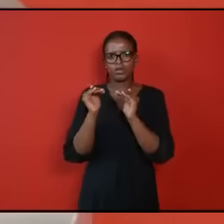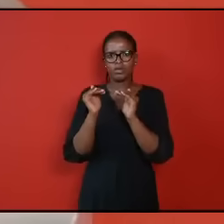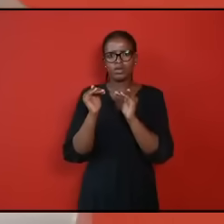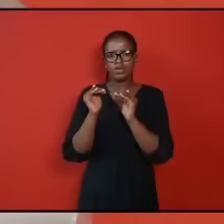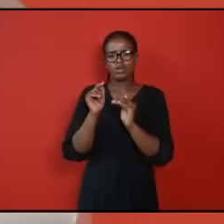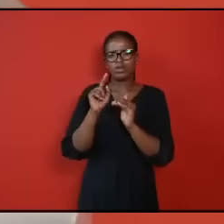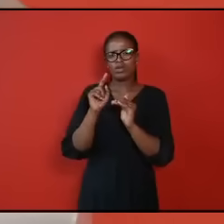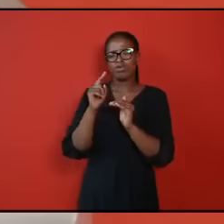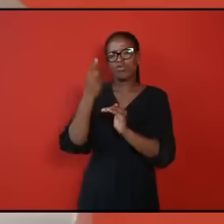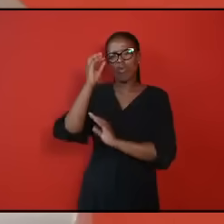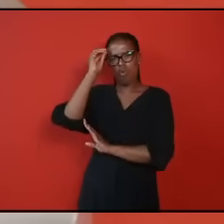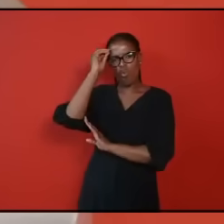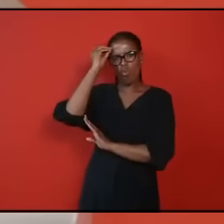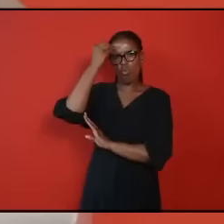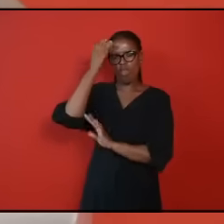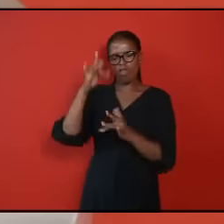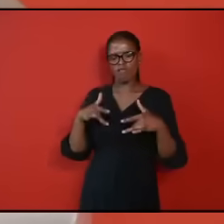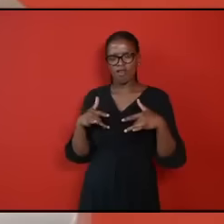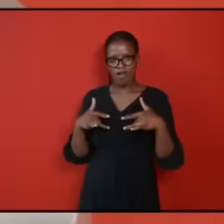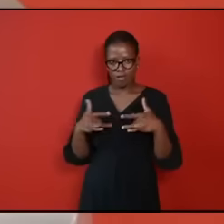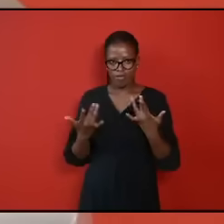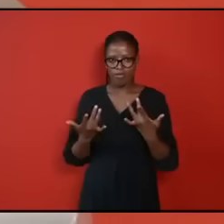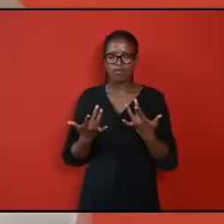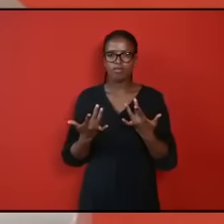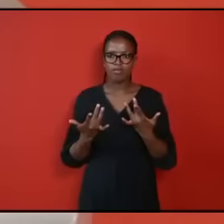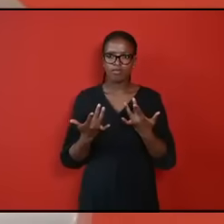the interest to life.